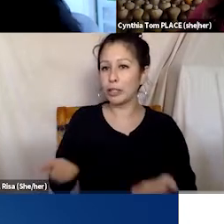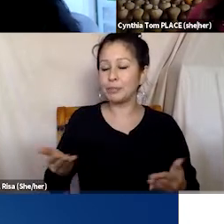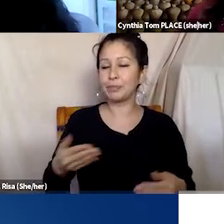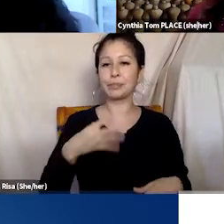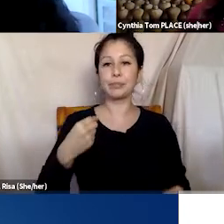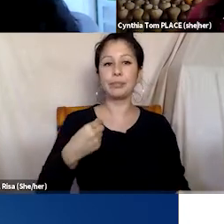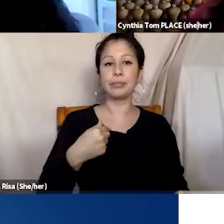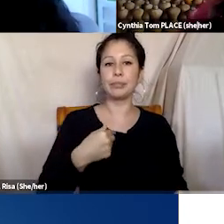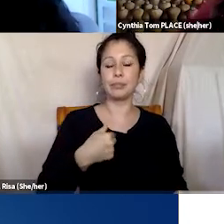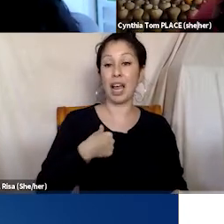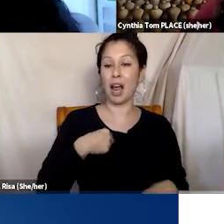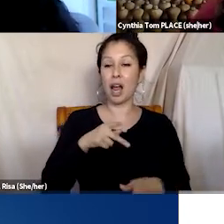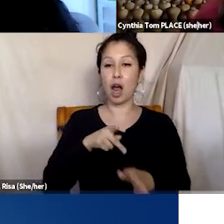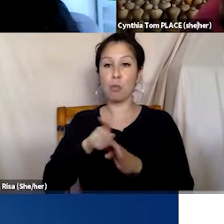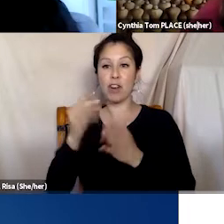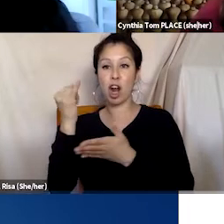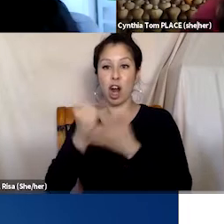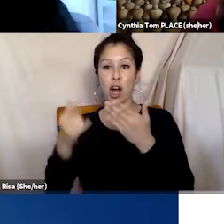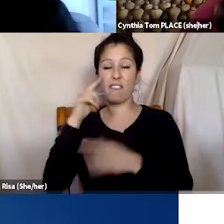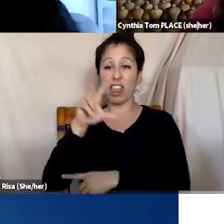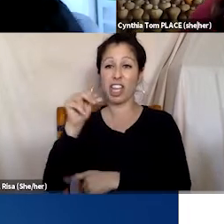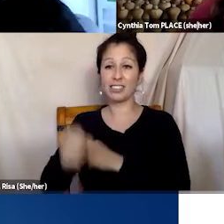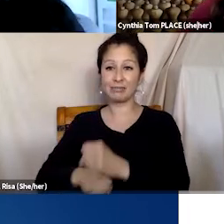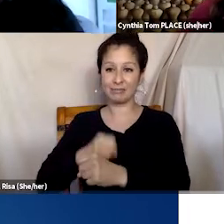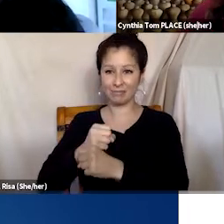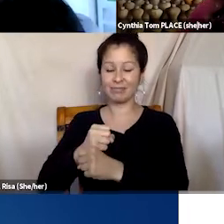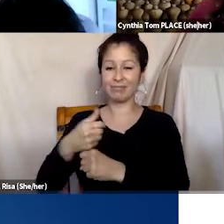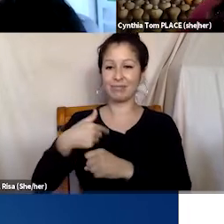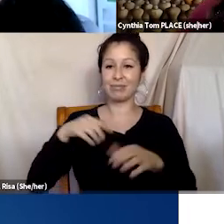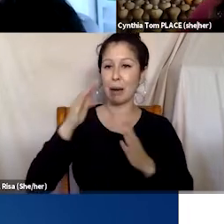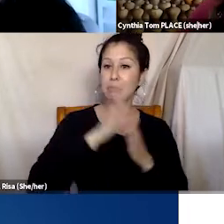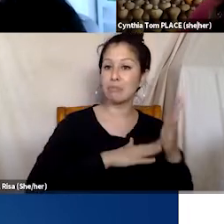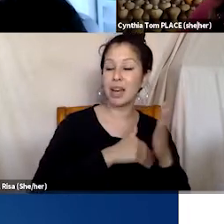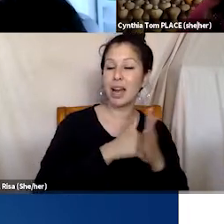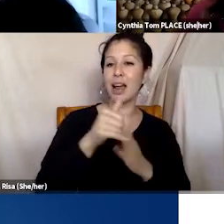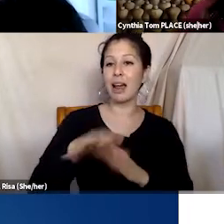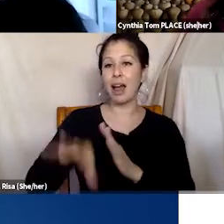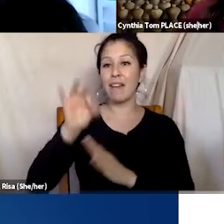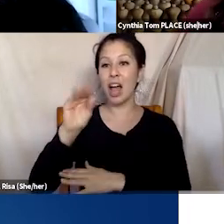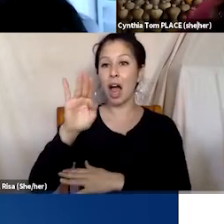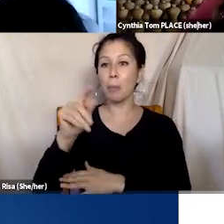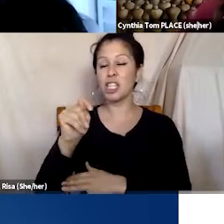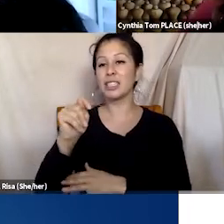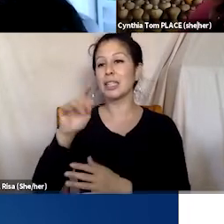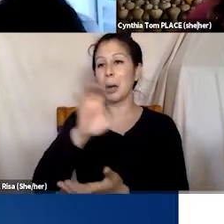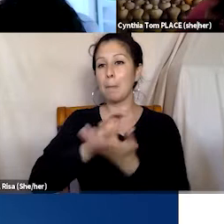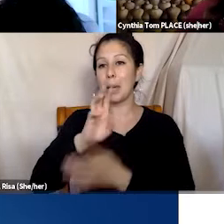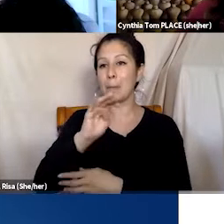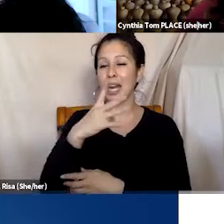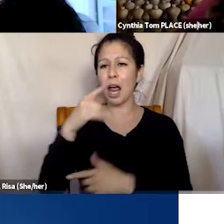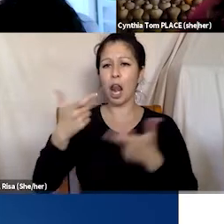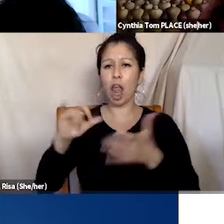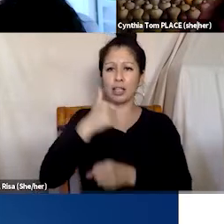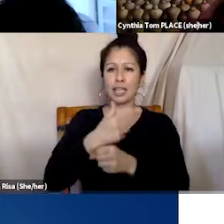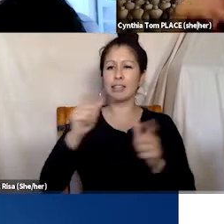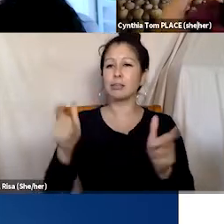I've been a professional artist for 30 years. I'm doing painting, found object, mixed media, and large installation and